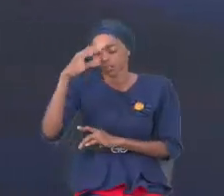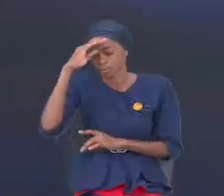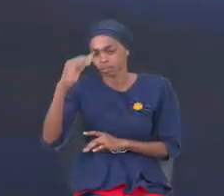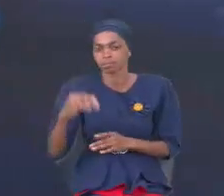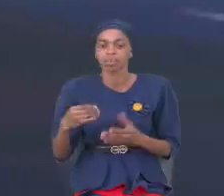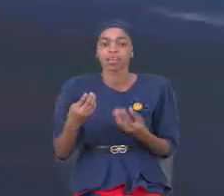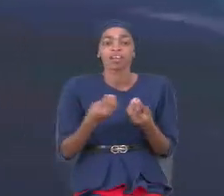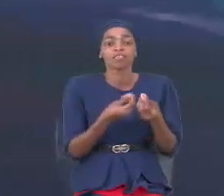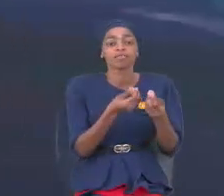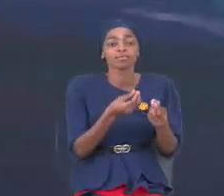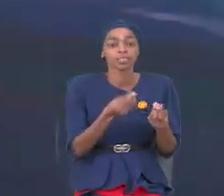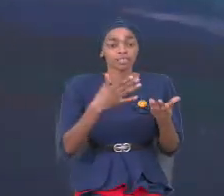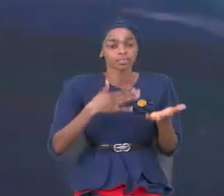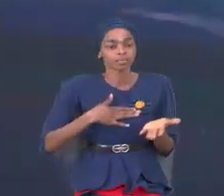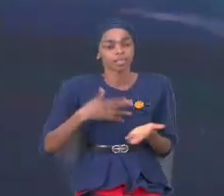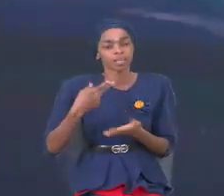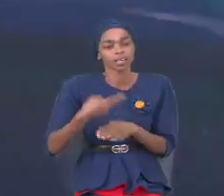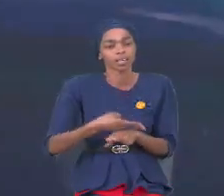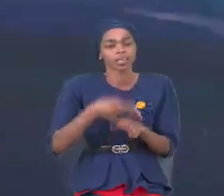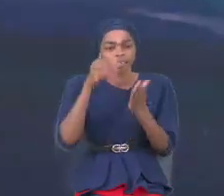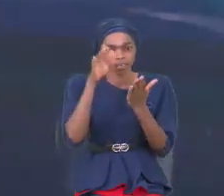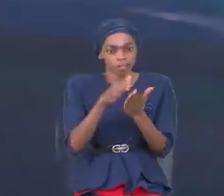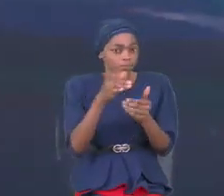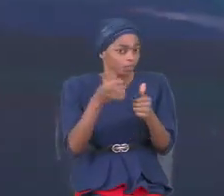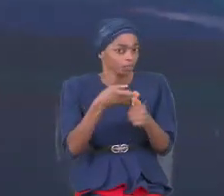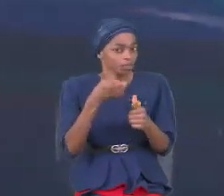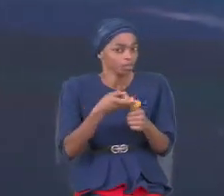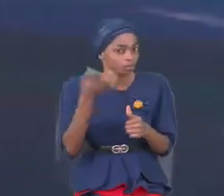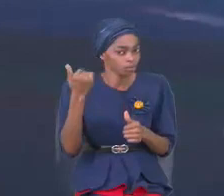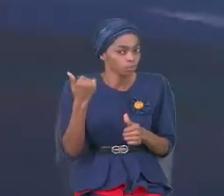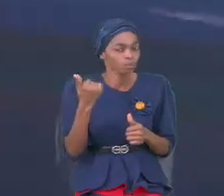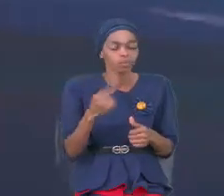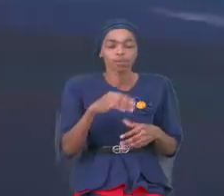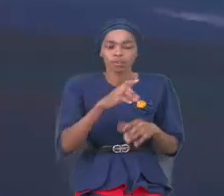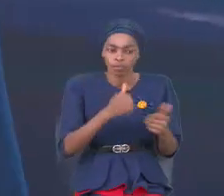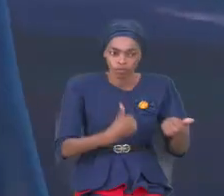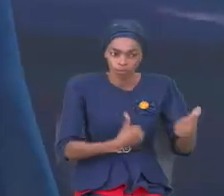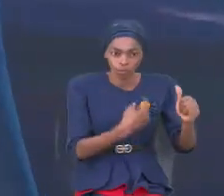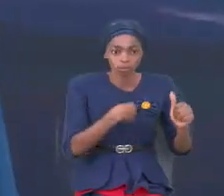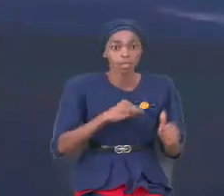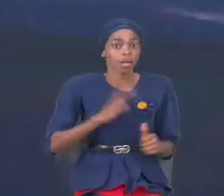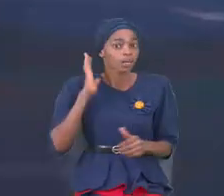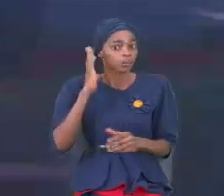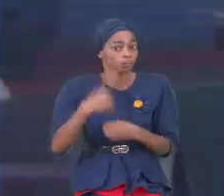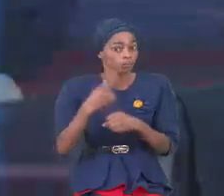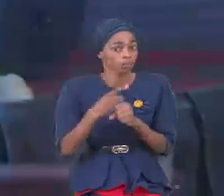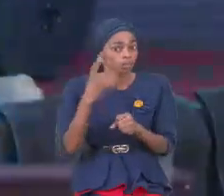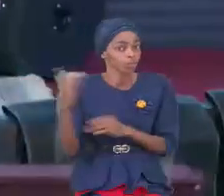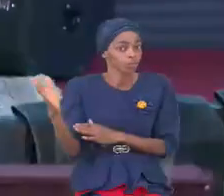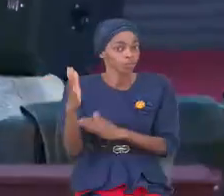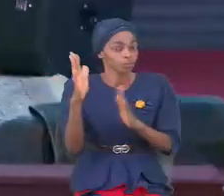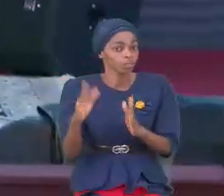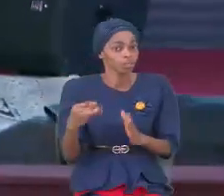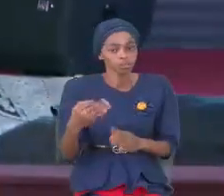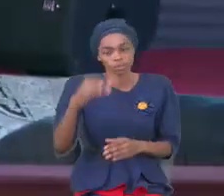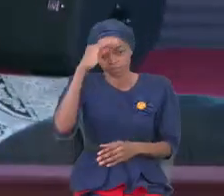second chance. The first chance, follow me, and I will make you fishers of men. Eventually, he